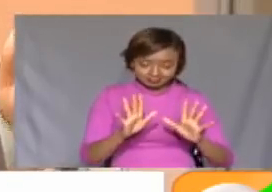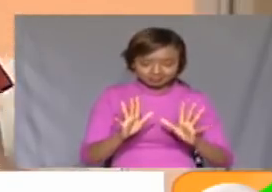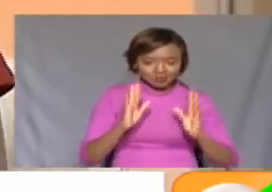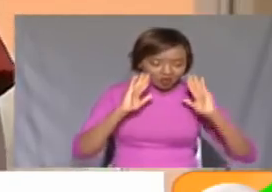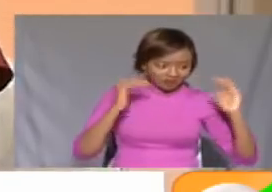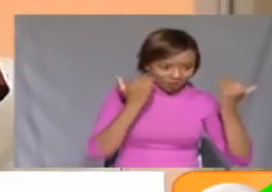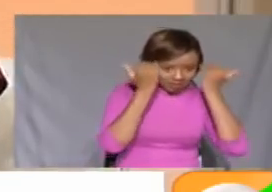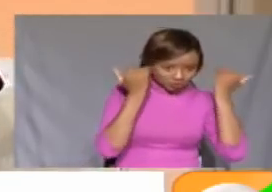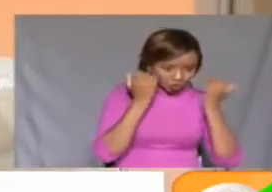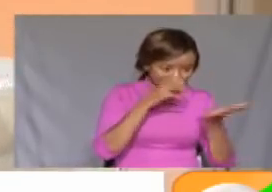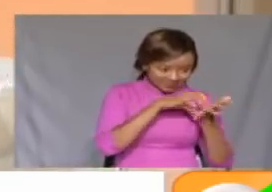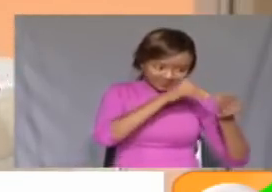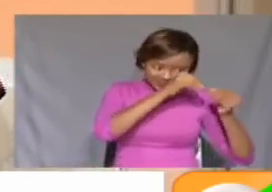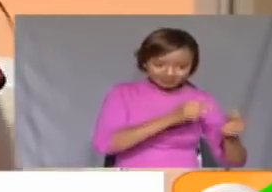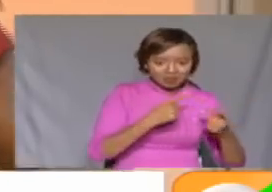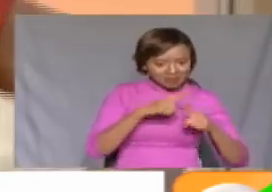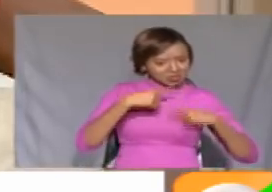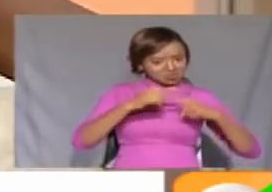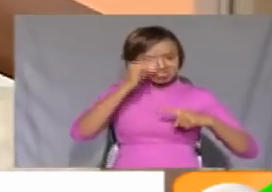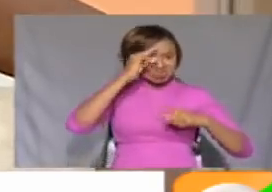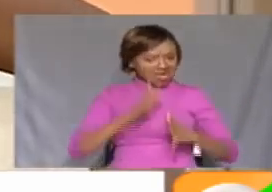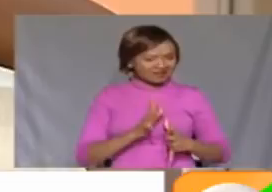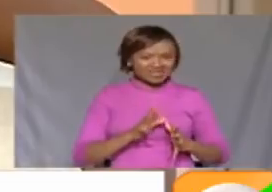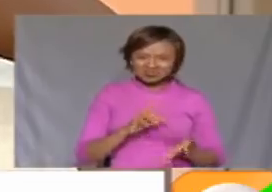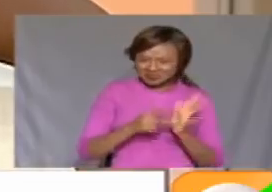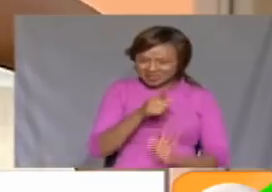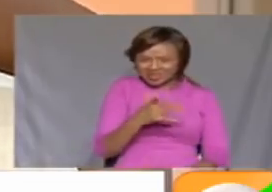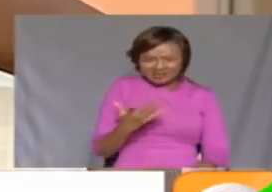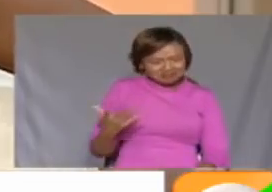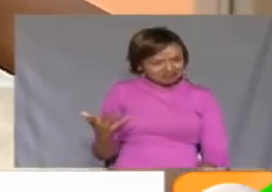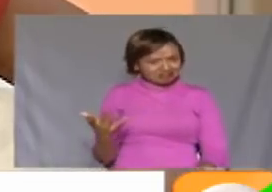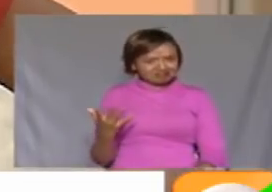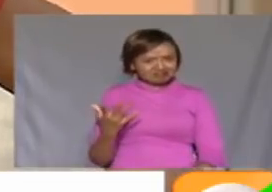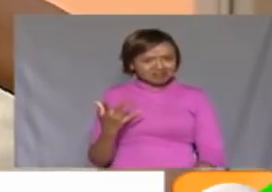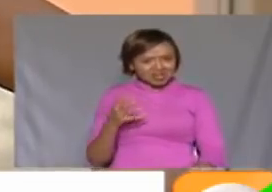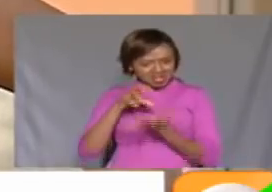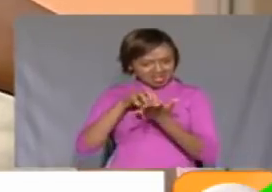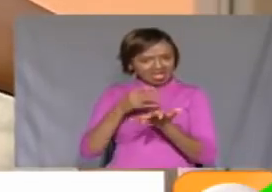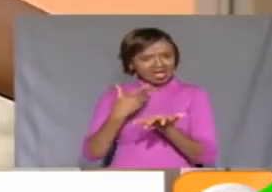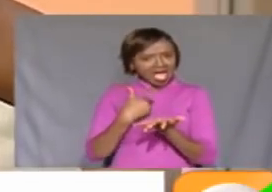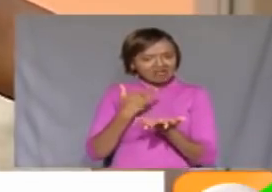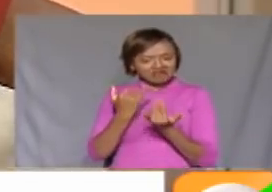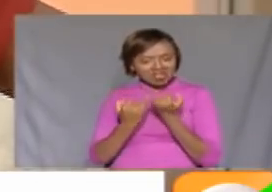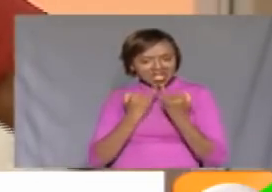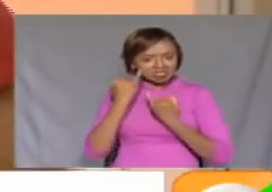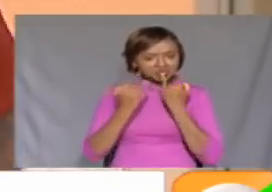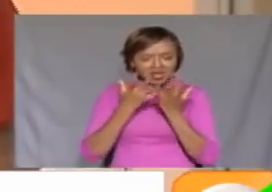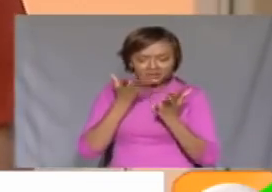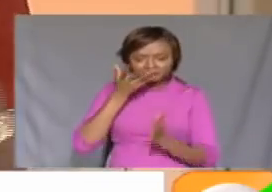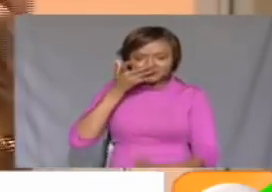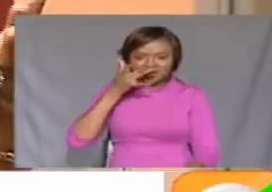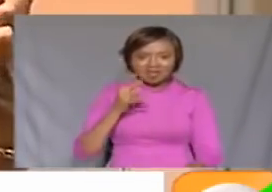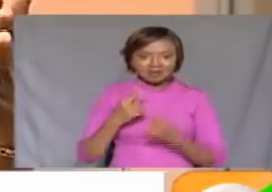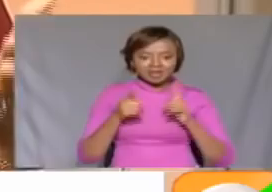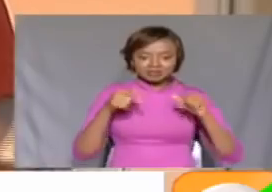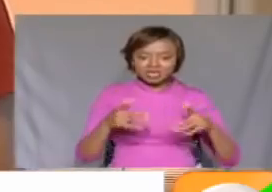cases, still remain governor. I mean, he got to, you know, have his cake and eat it at the same time. And now suddenly he finds he doesn't